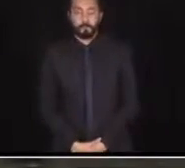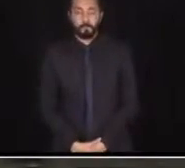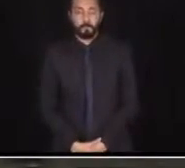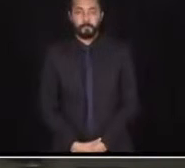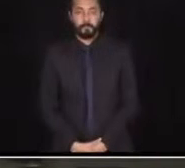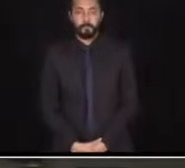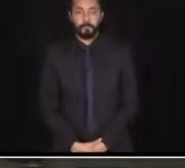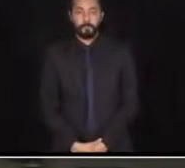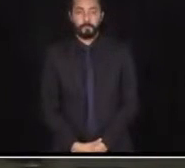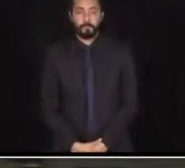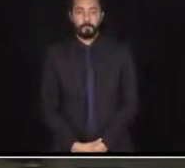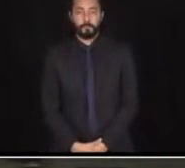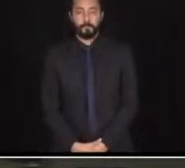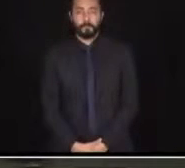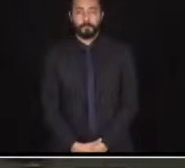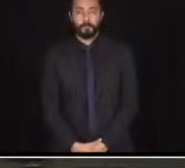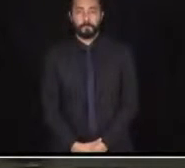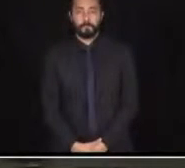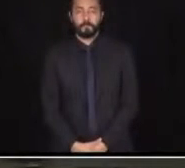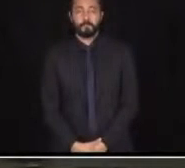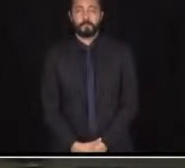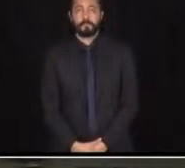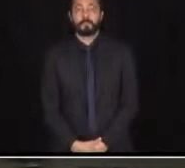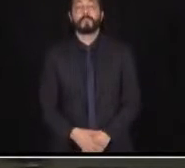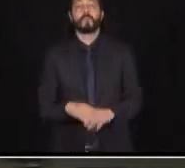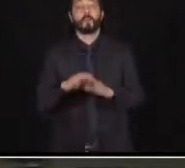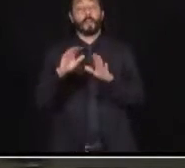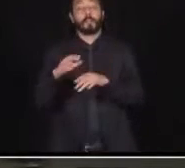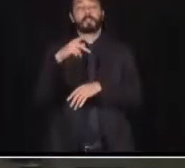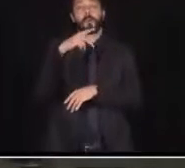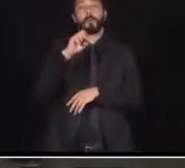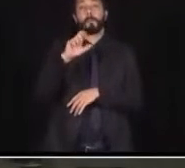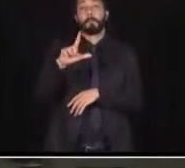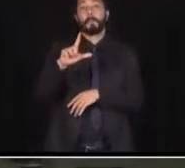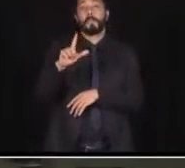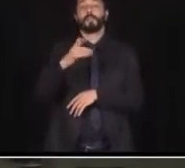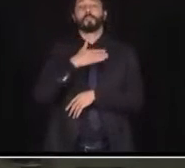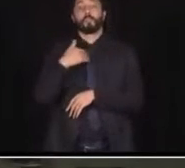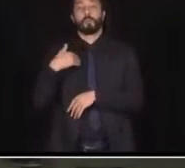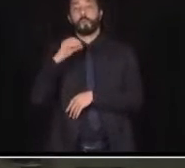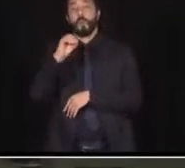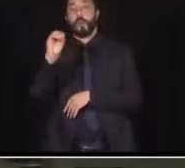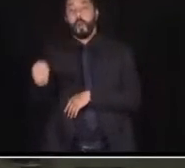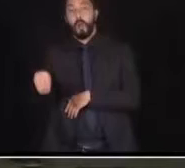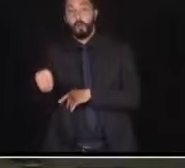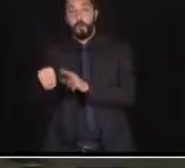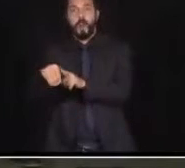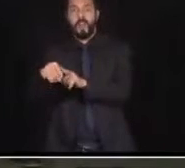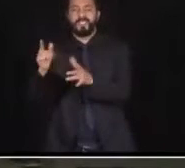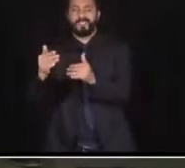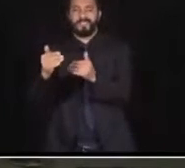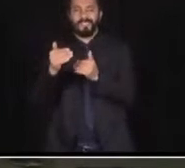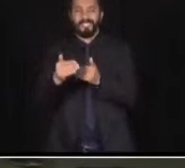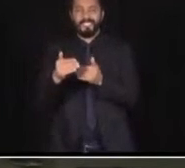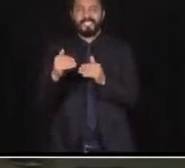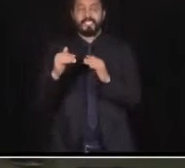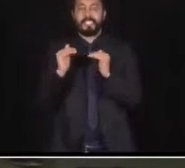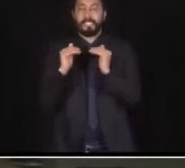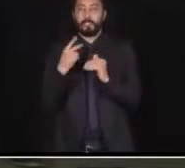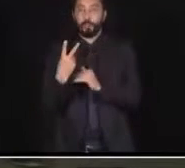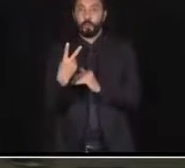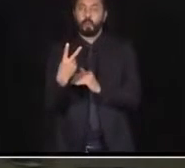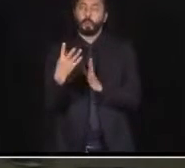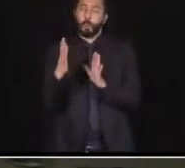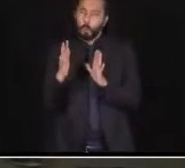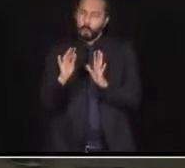Well, having to move Peel, Ottawa, and Toronto into a modified stage 2 level was a very, very difficult decision because, as the Premier